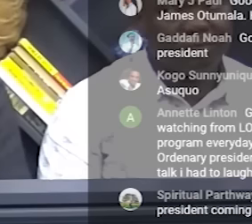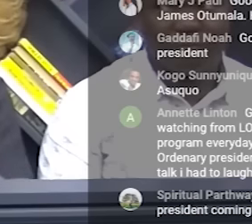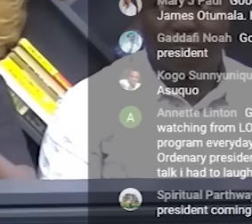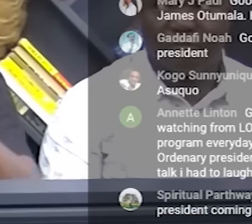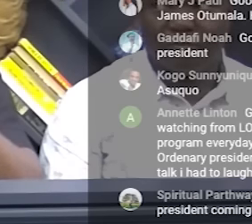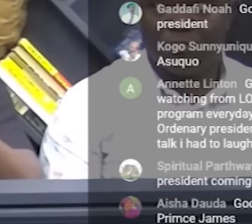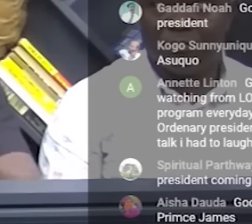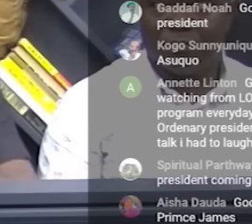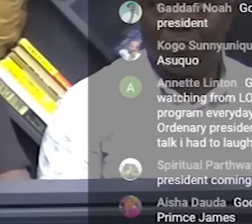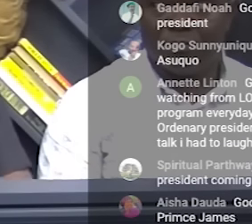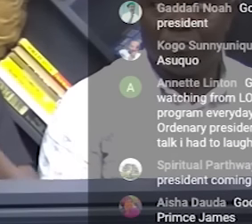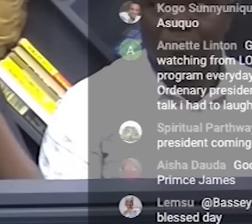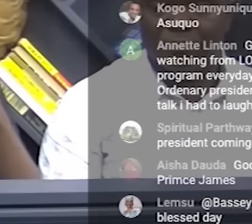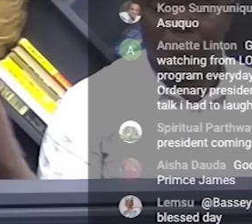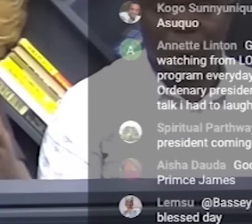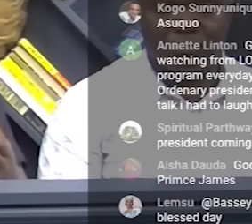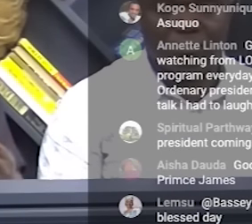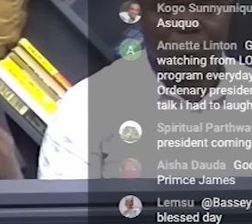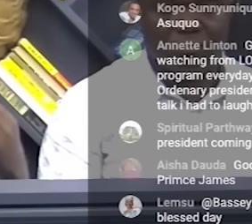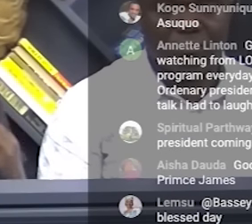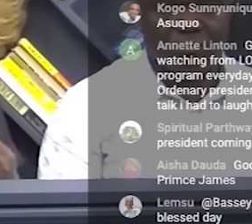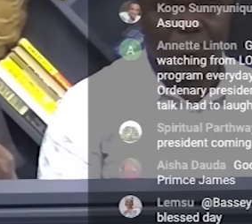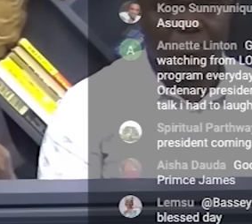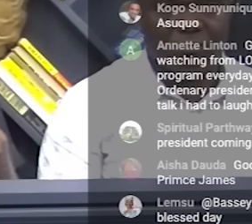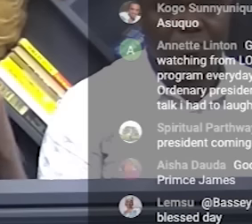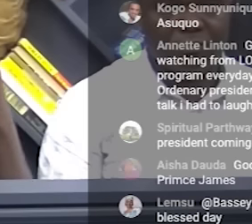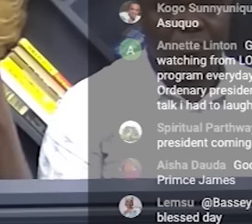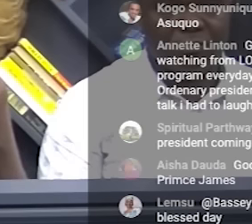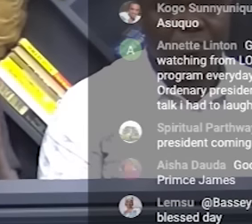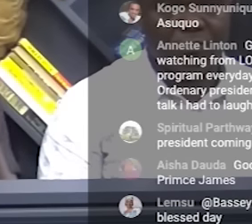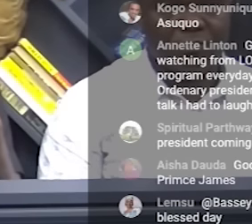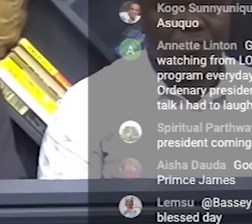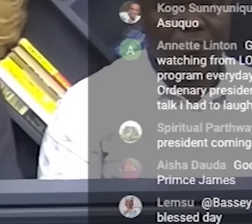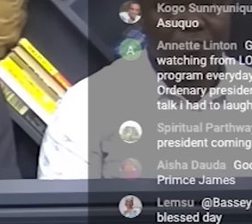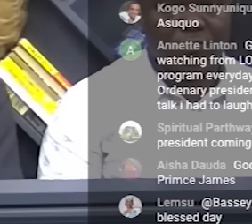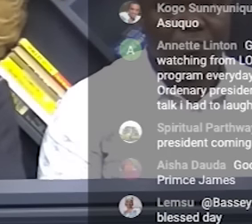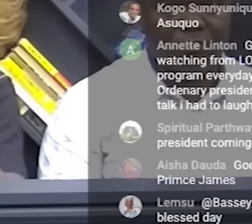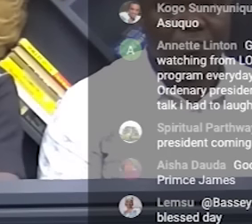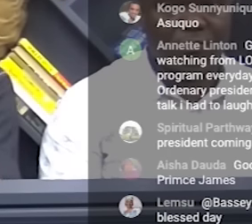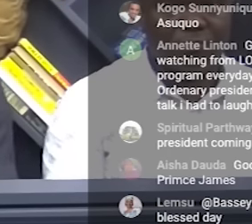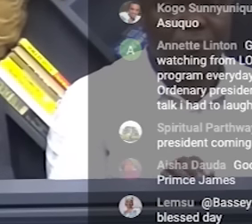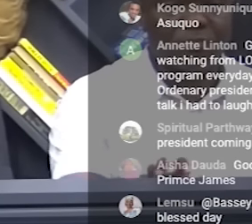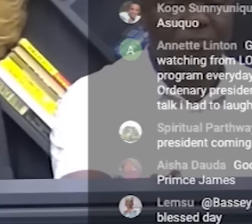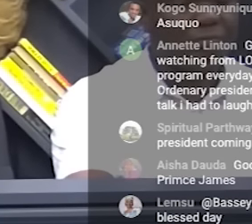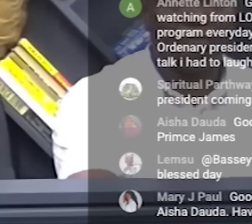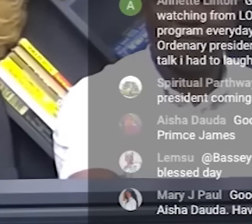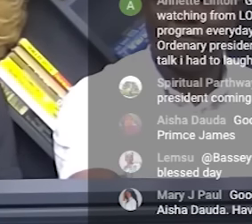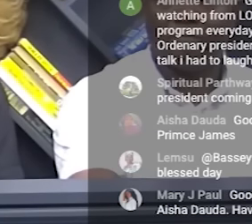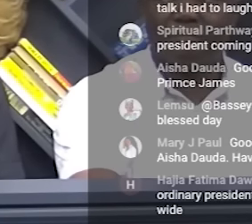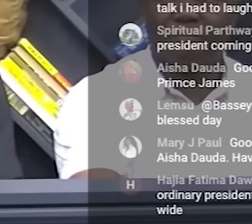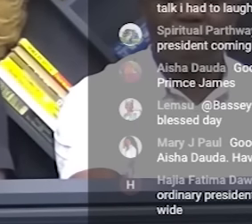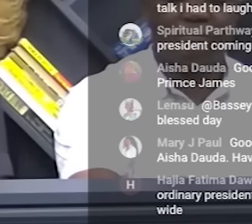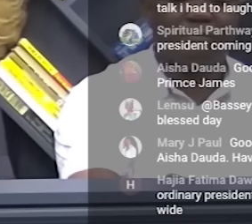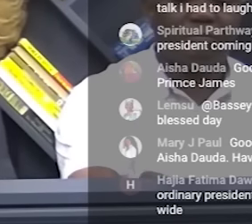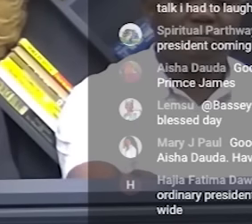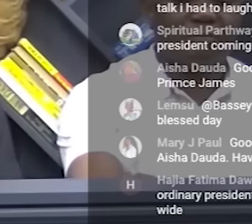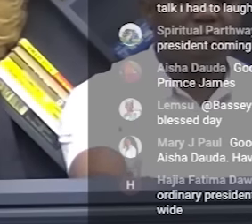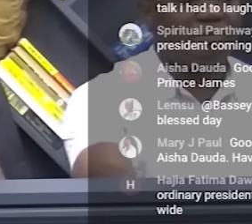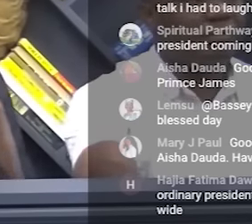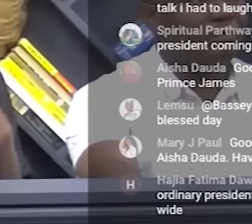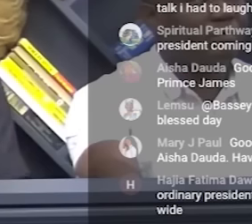career, they are at the zenith, or they don't succeed so well. They don't ask them so many things like, where to make you succeed